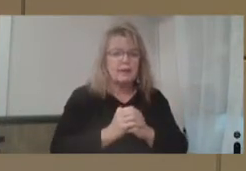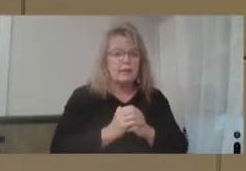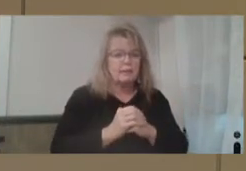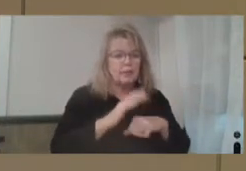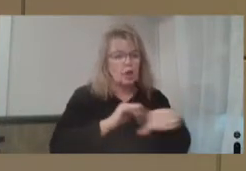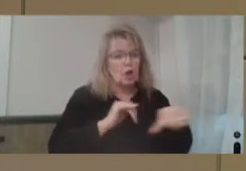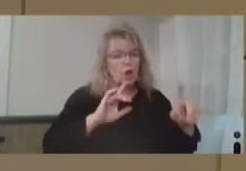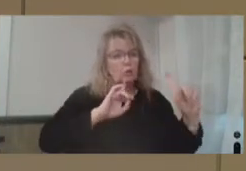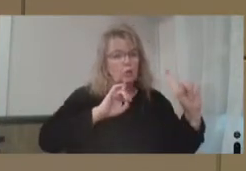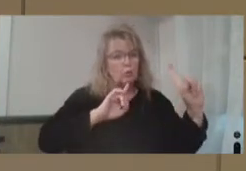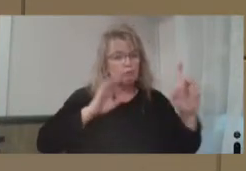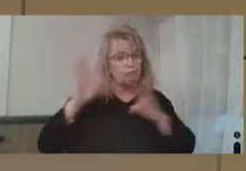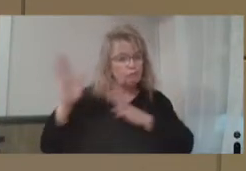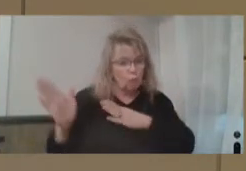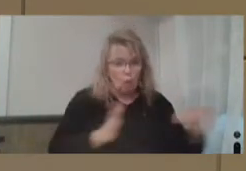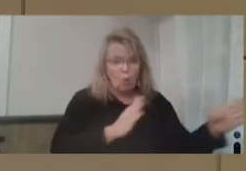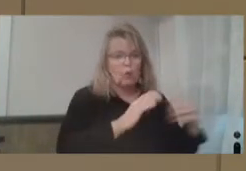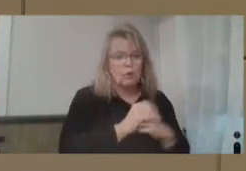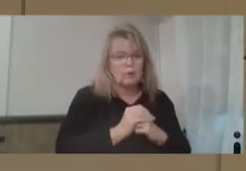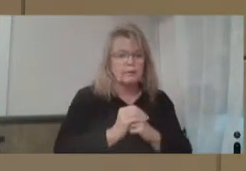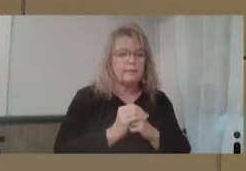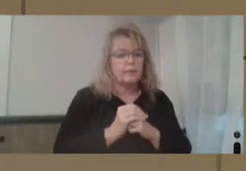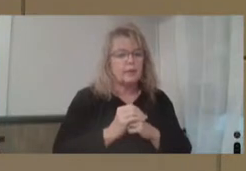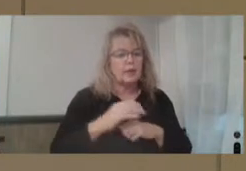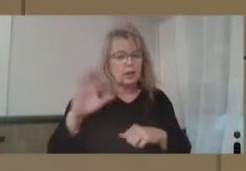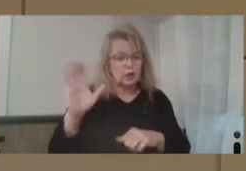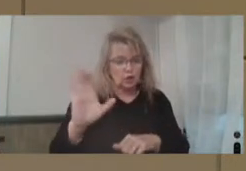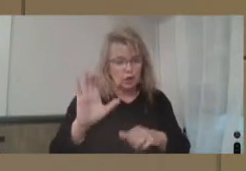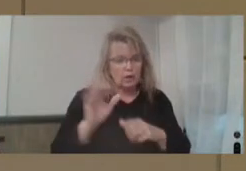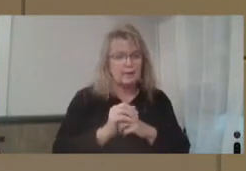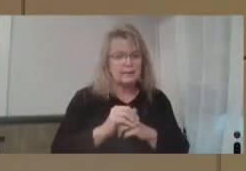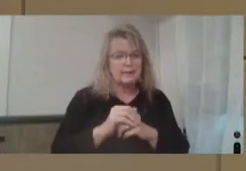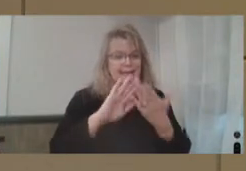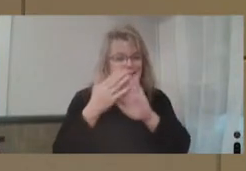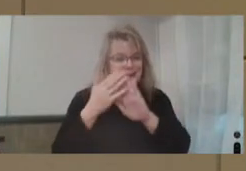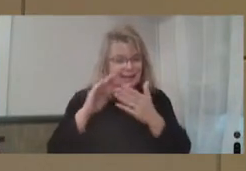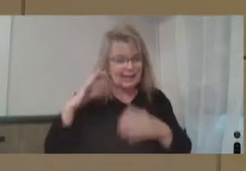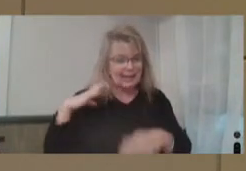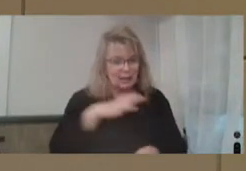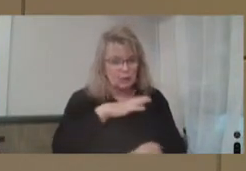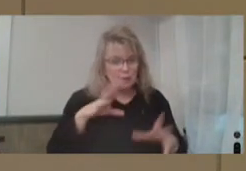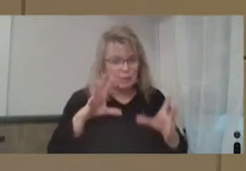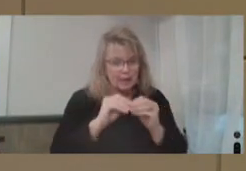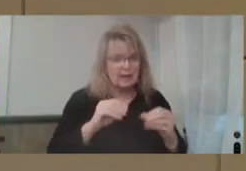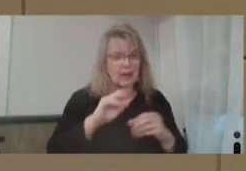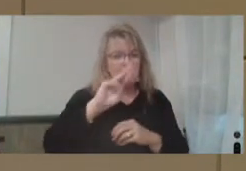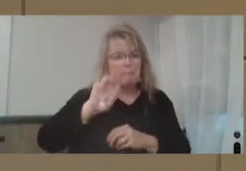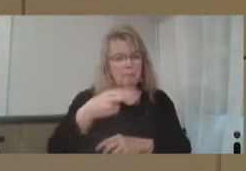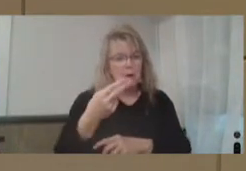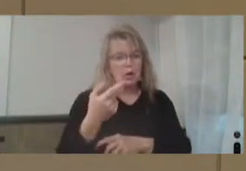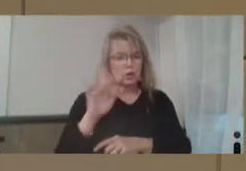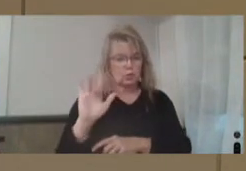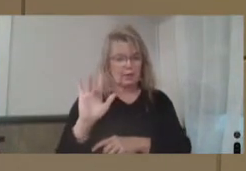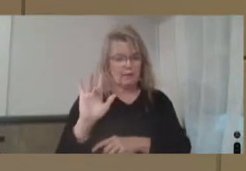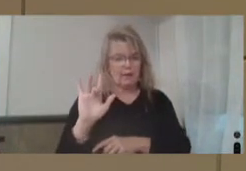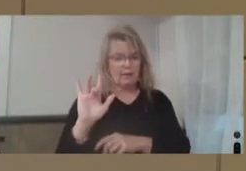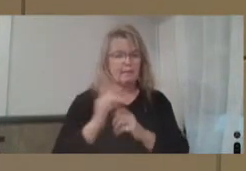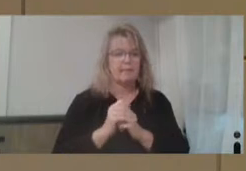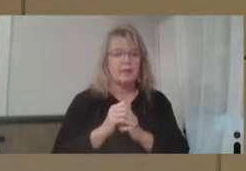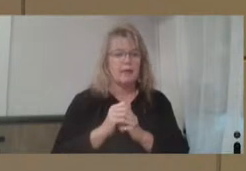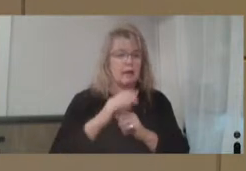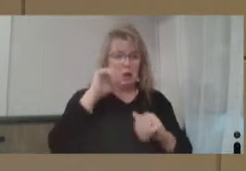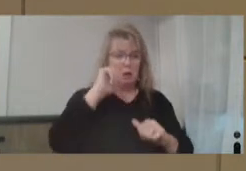meeting for March the 25th, and I'm glad that you actually stay and didn't leave us,